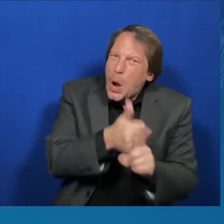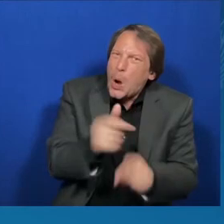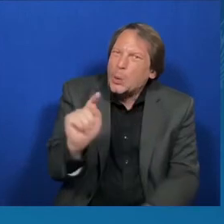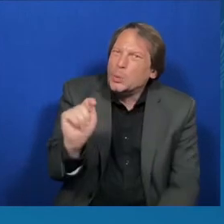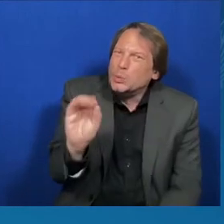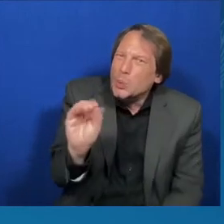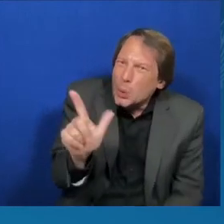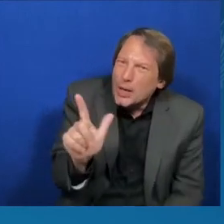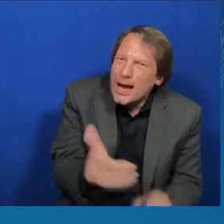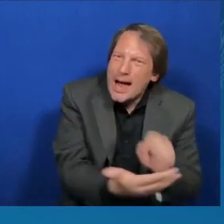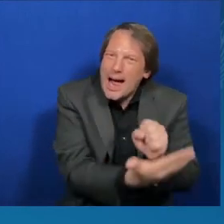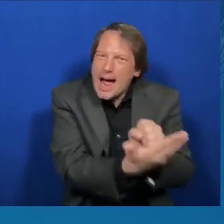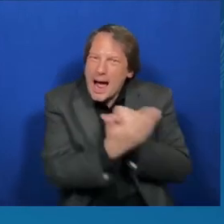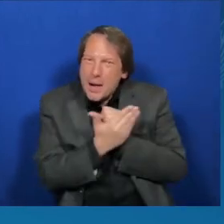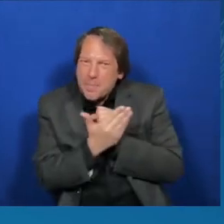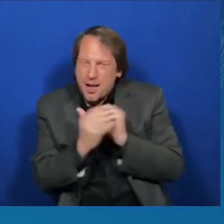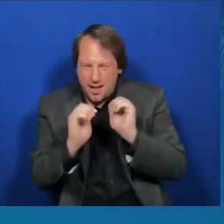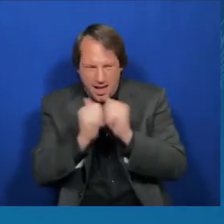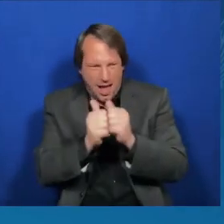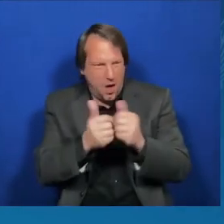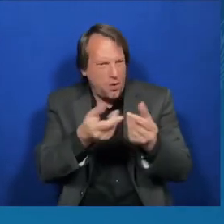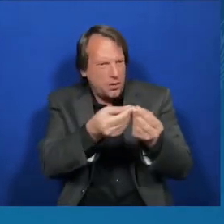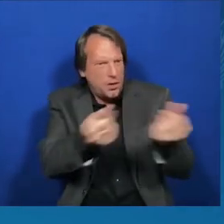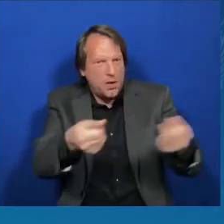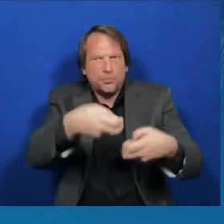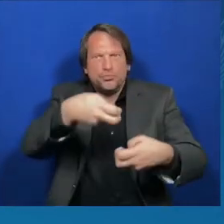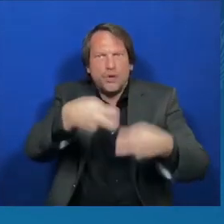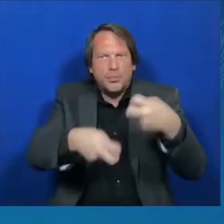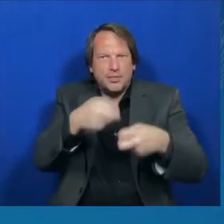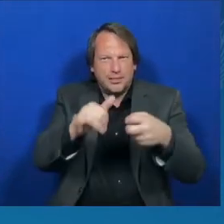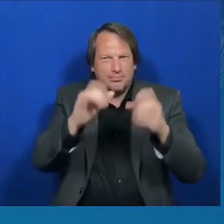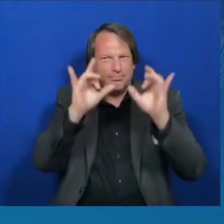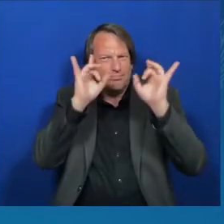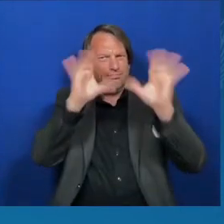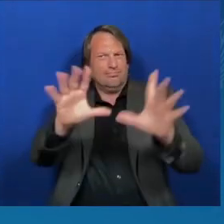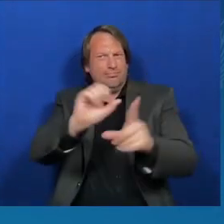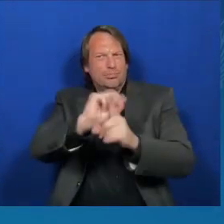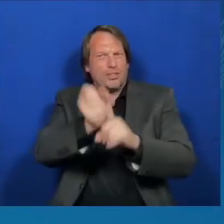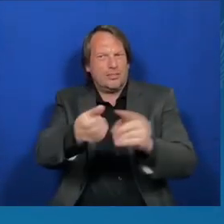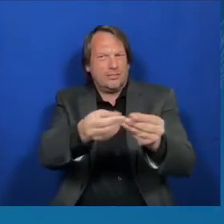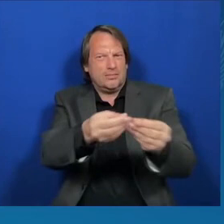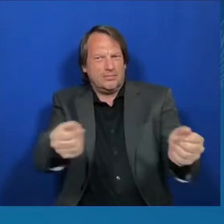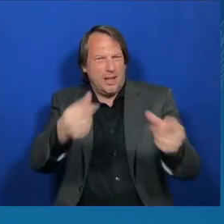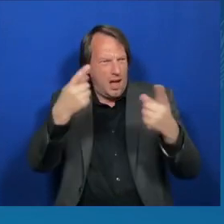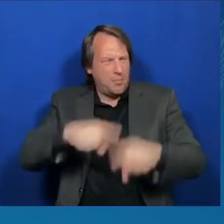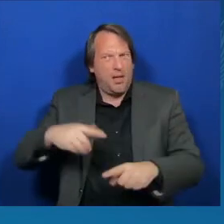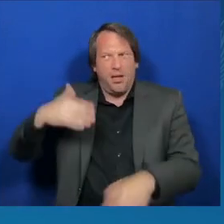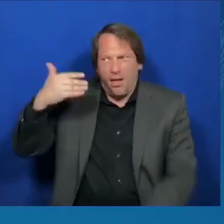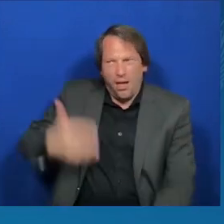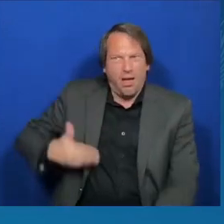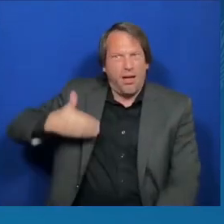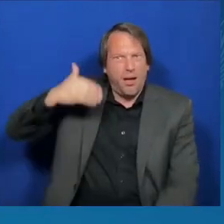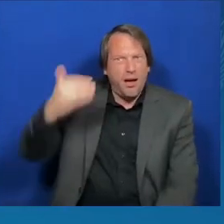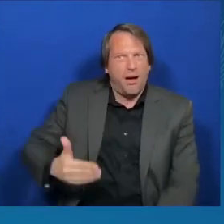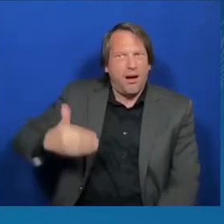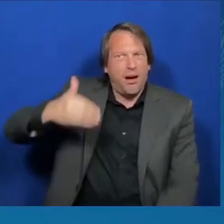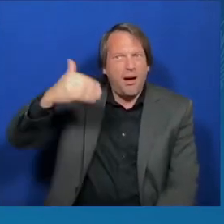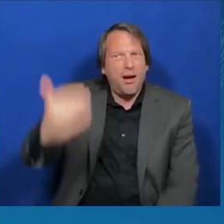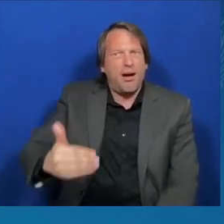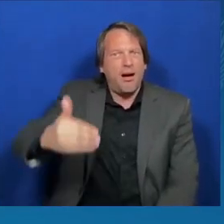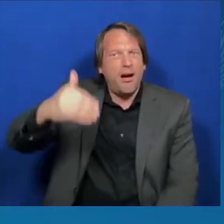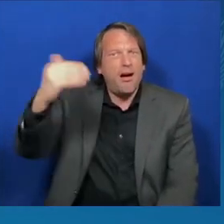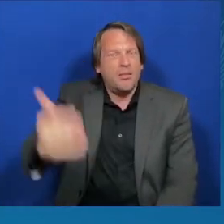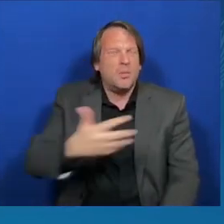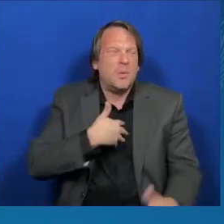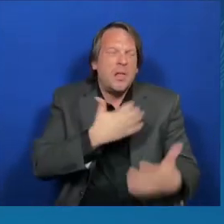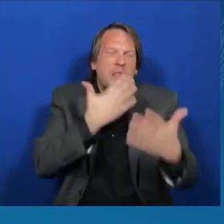So with that, again, I will say thank you to the leaders of this community, starting with these families. This